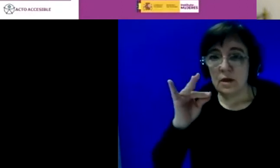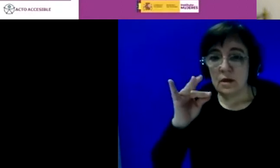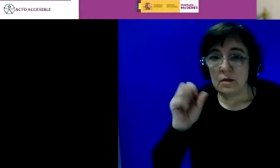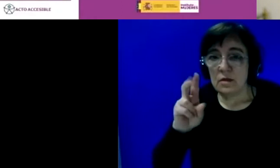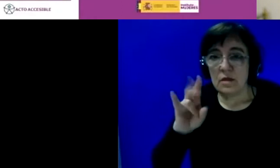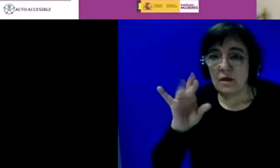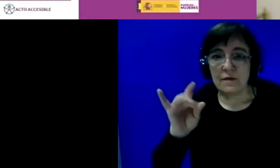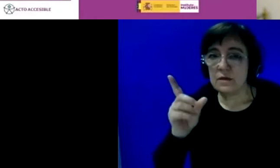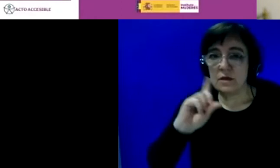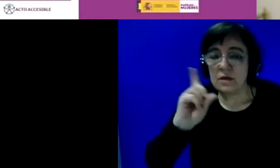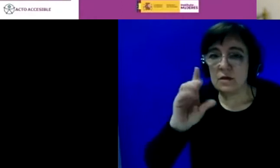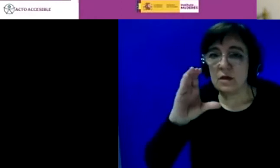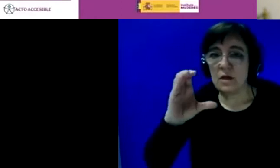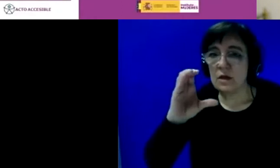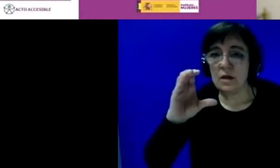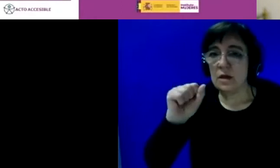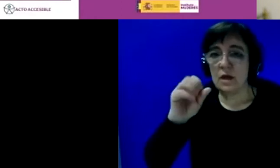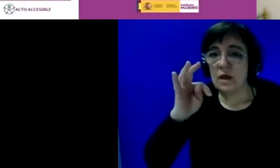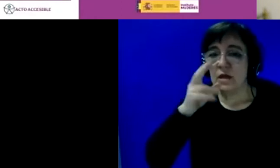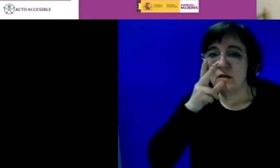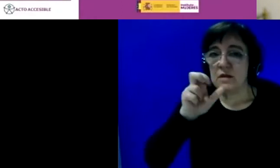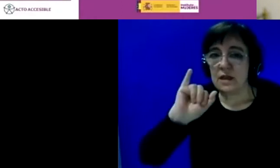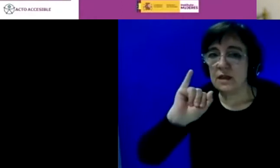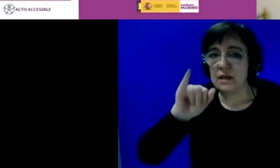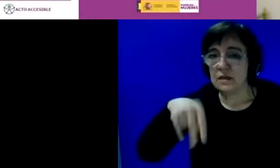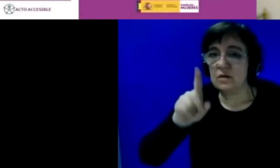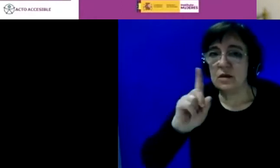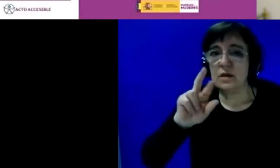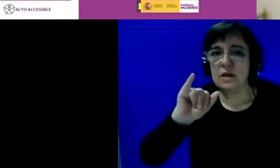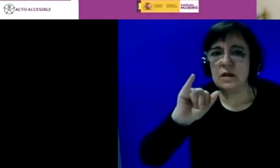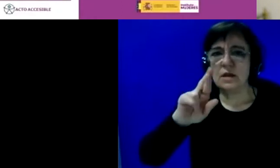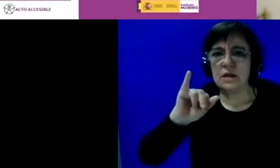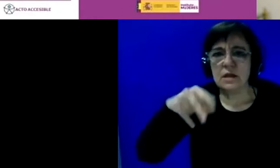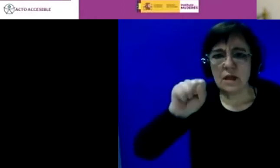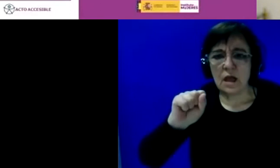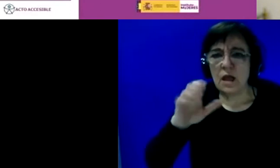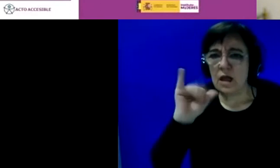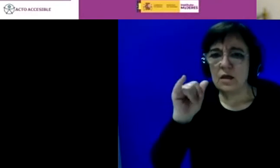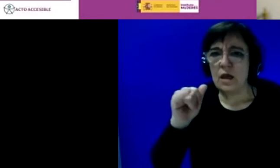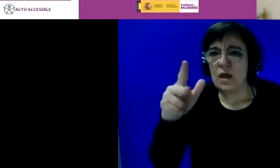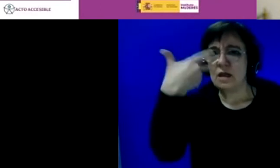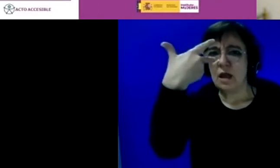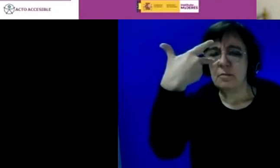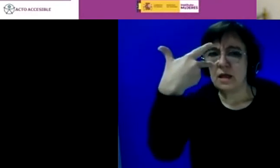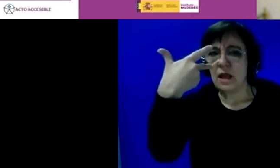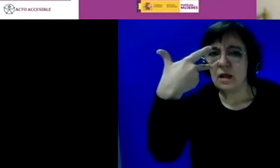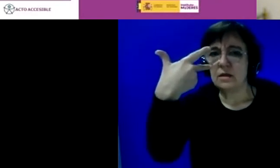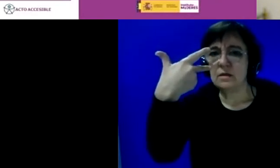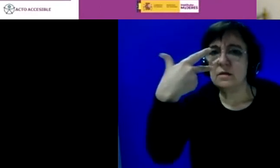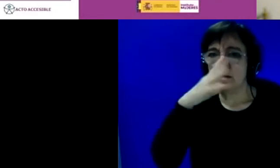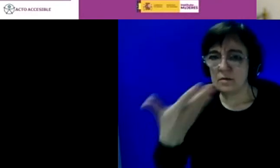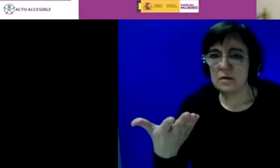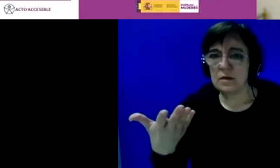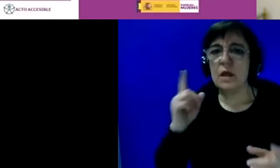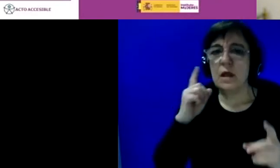Good afternoon, Anna. We don't have Katrin. Irina is indeed here. She's got her camera